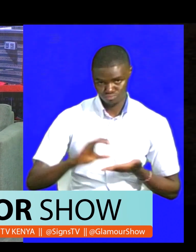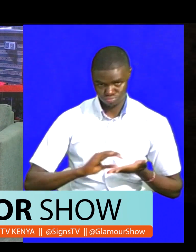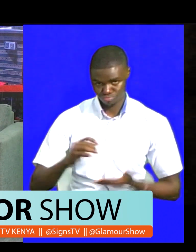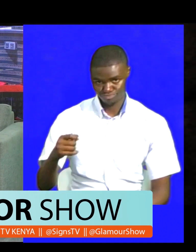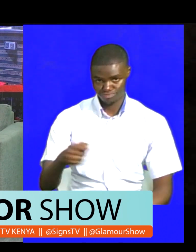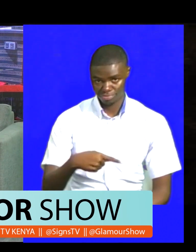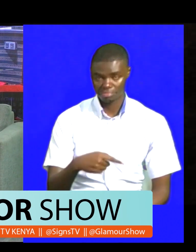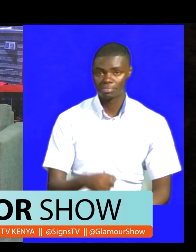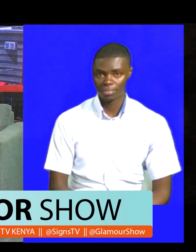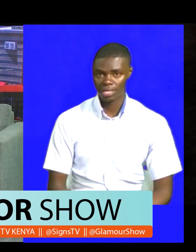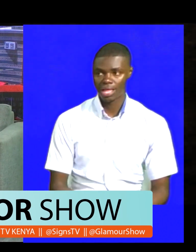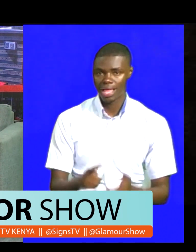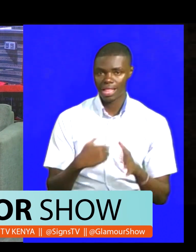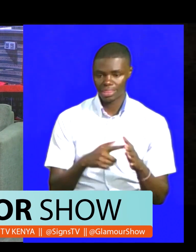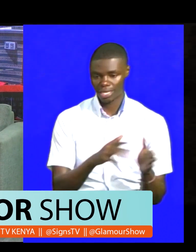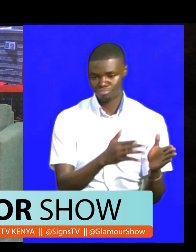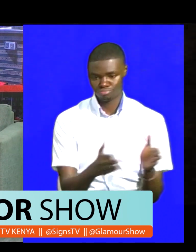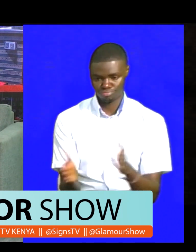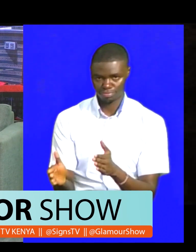Yeah, and then apart from that,